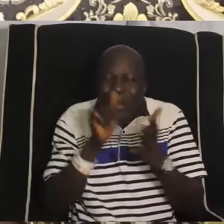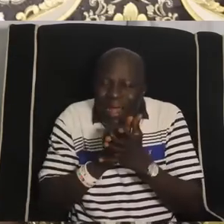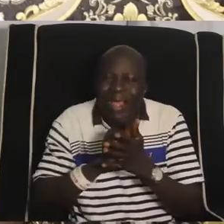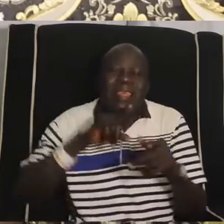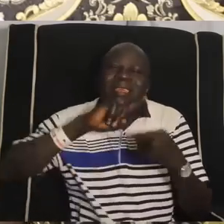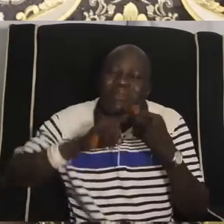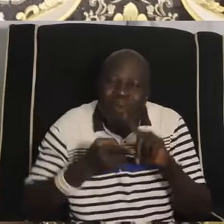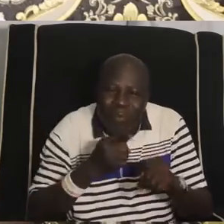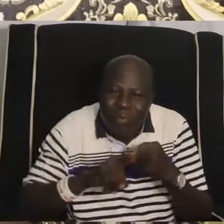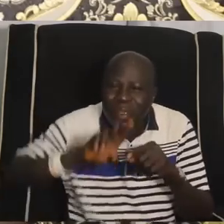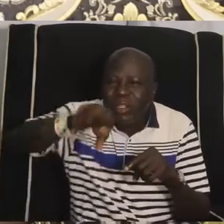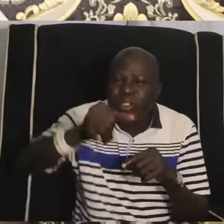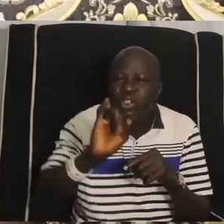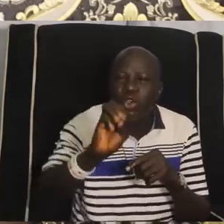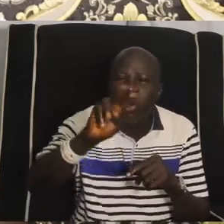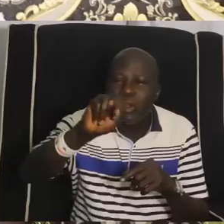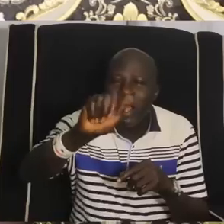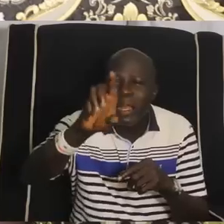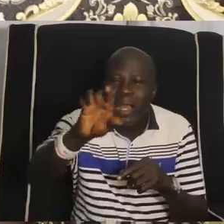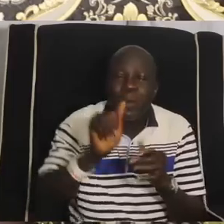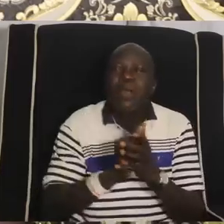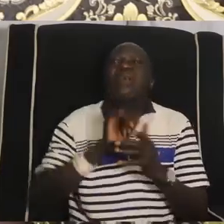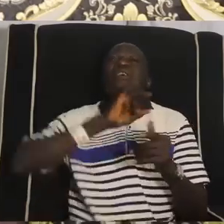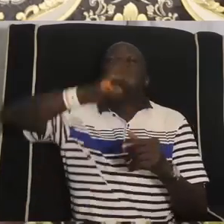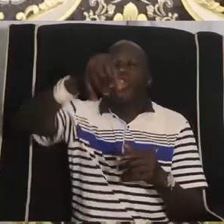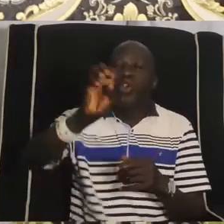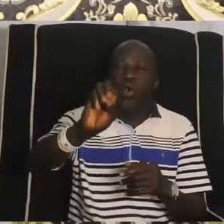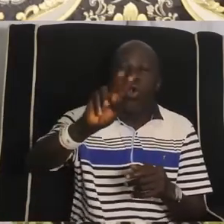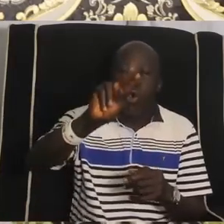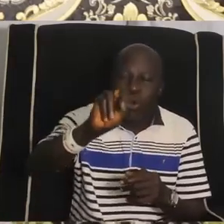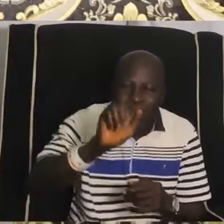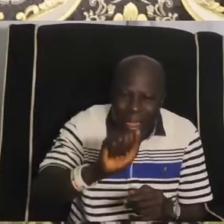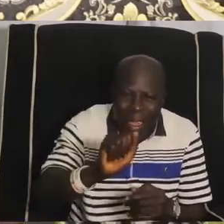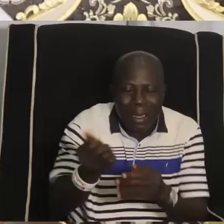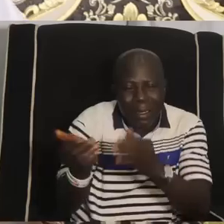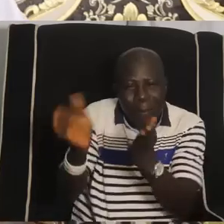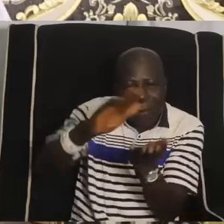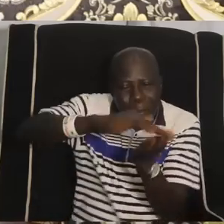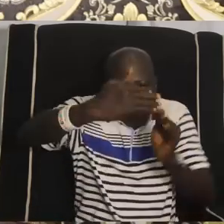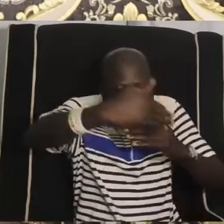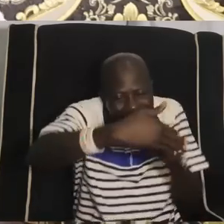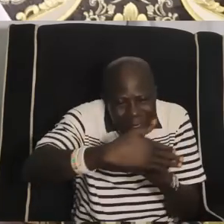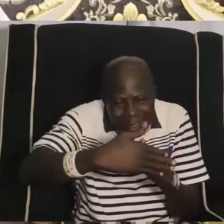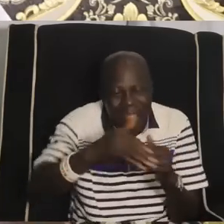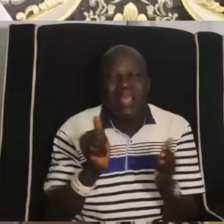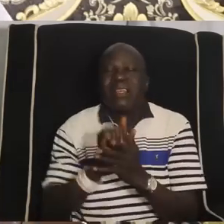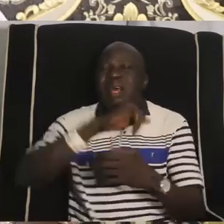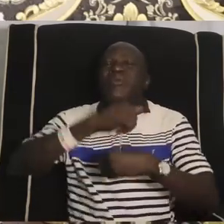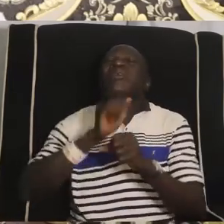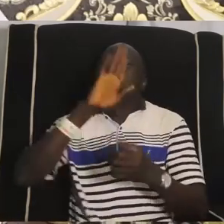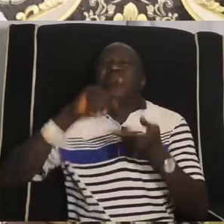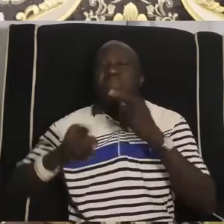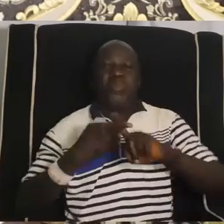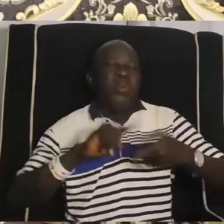rẹ̀. But it was Jonadabu's friend. Jonah. Tó tún wá bend. That he bend. Òun ló bí sọ̀rẹ́.